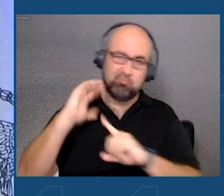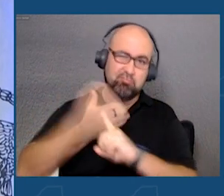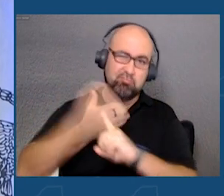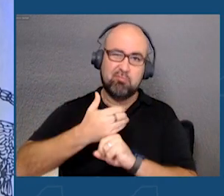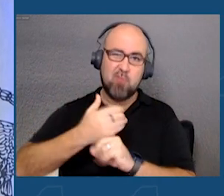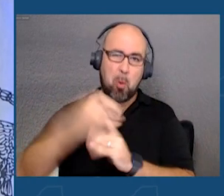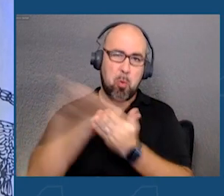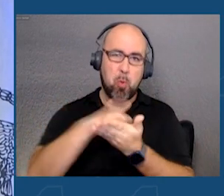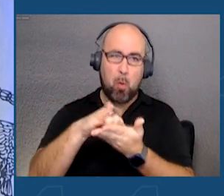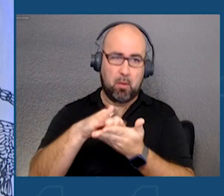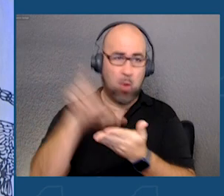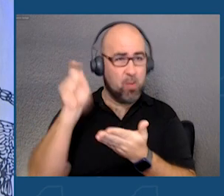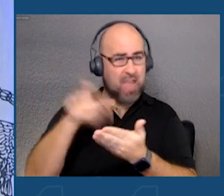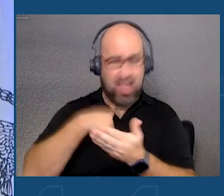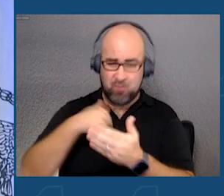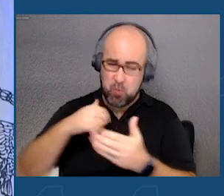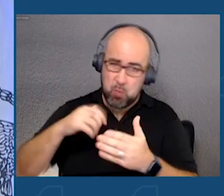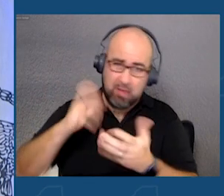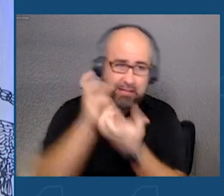we have an uncanny ability